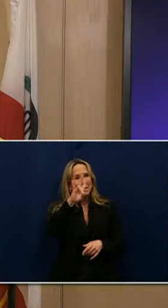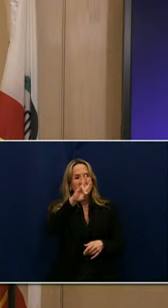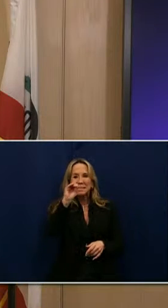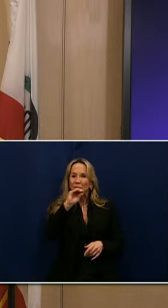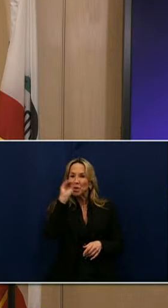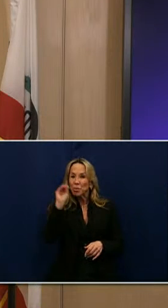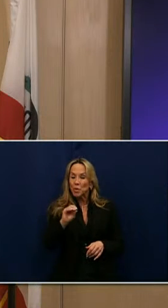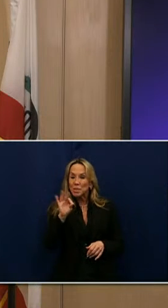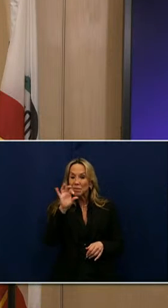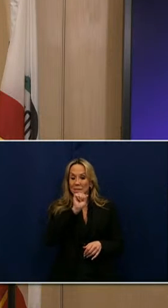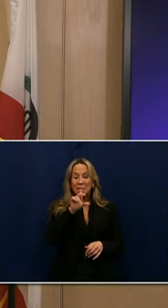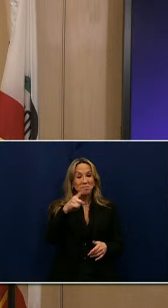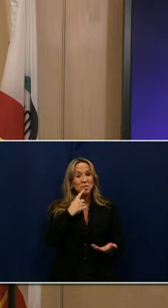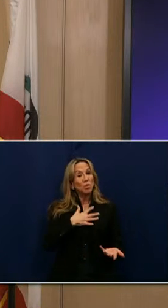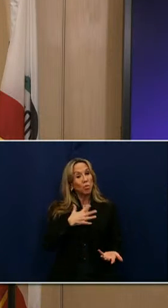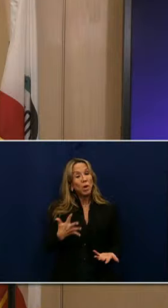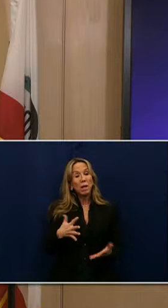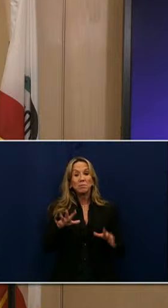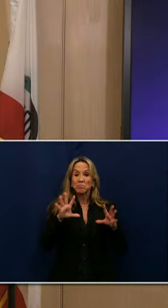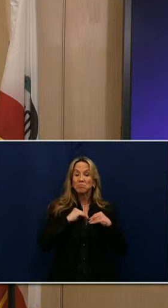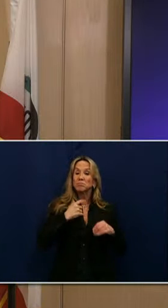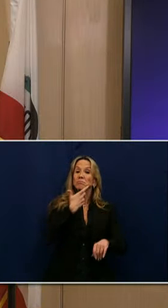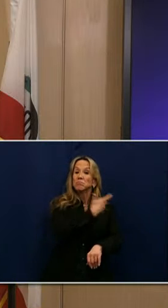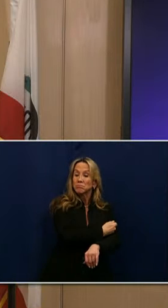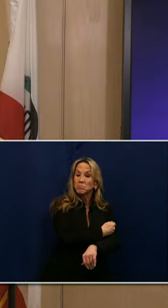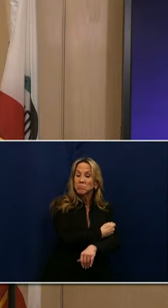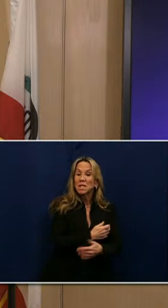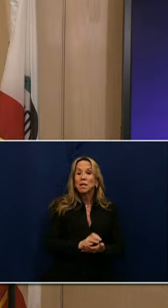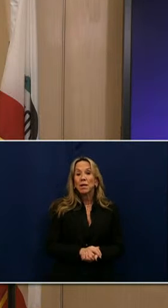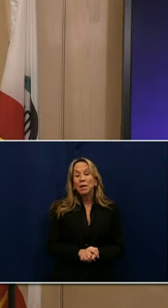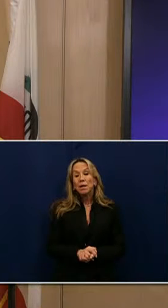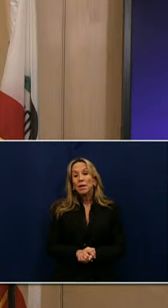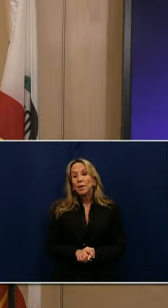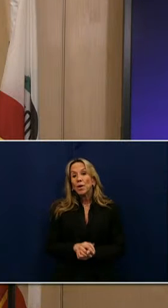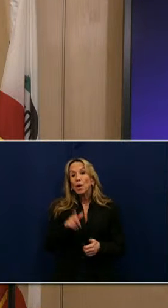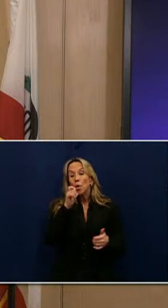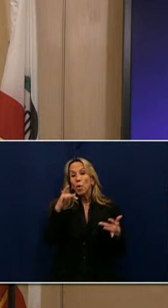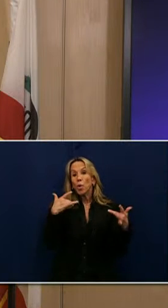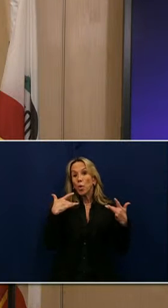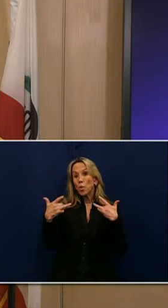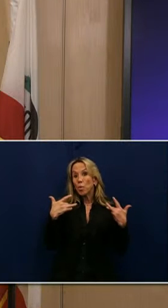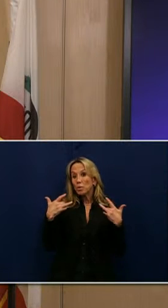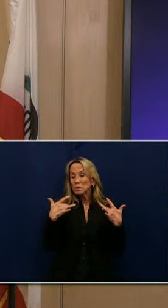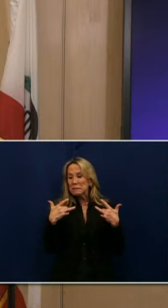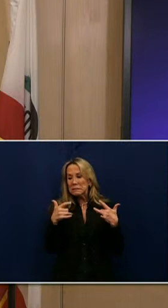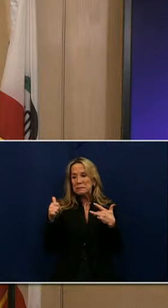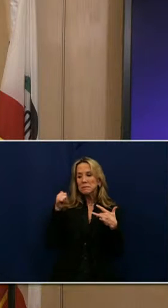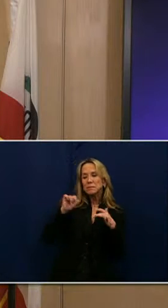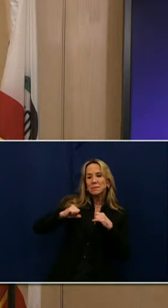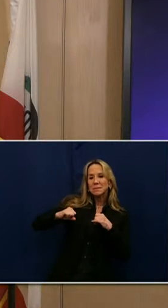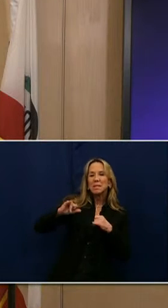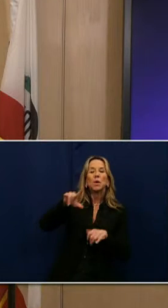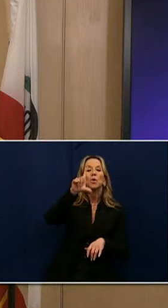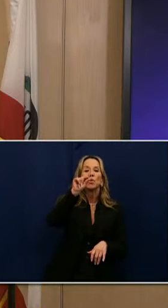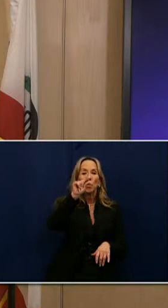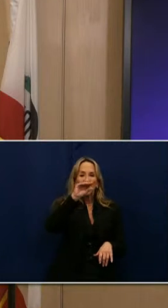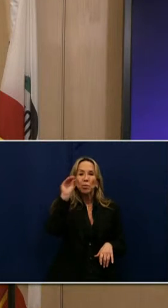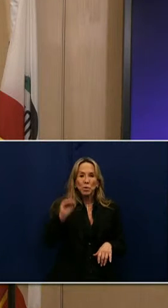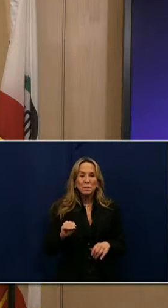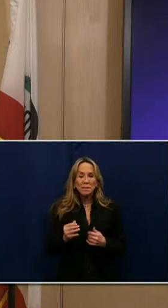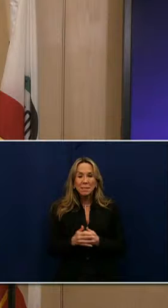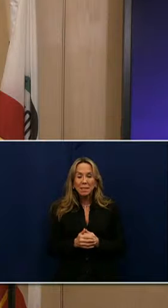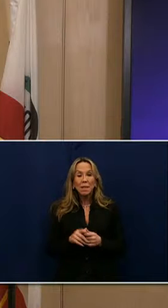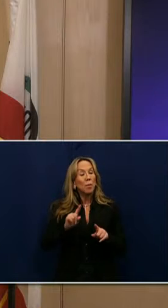70% of San Diegans said they'd be willing to take the vaccine. The number of folks that were concerned was closer to 20%. The number one